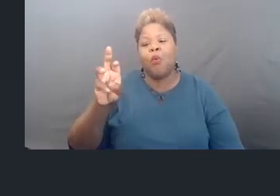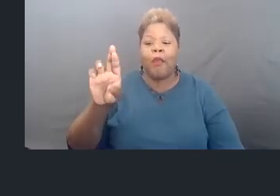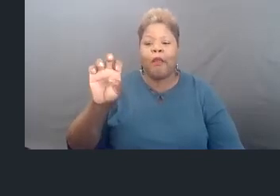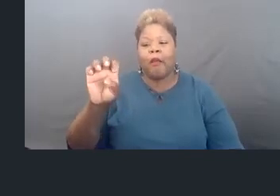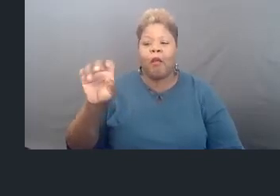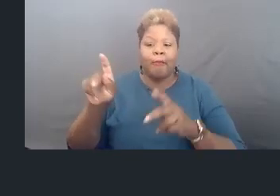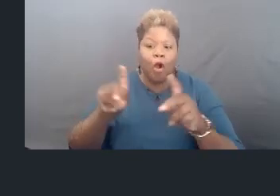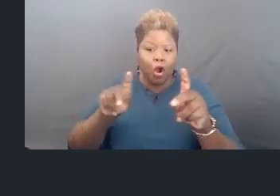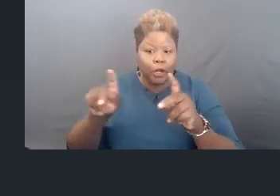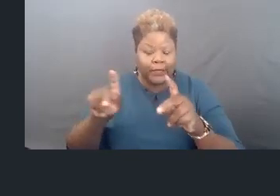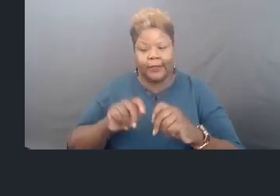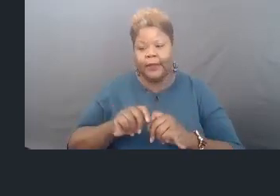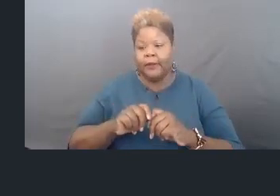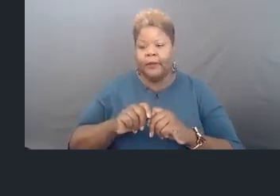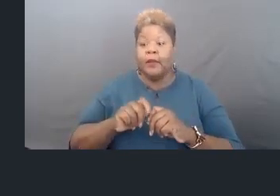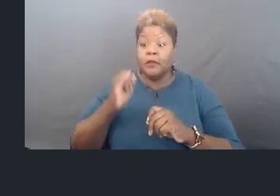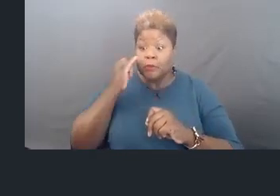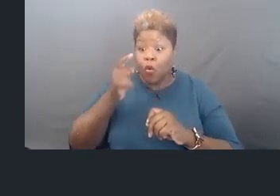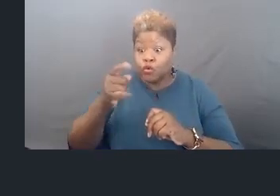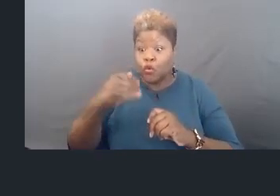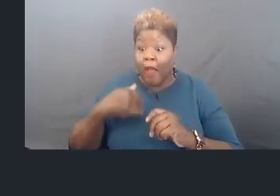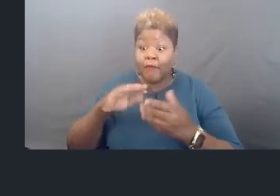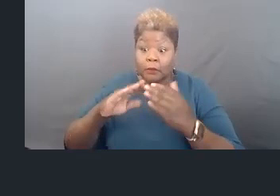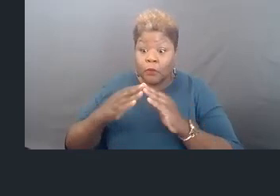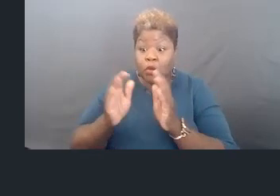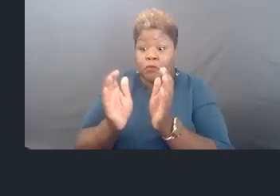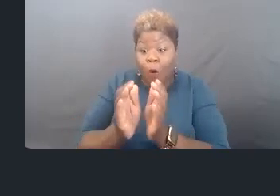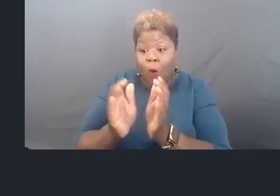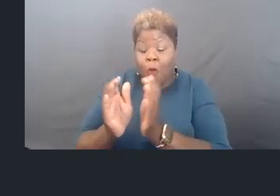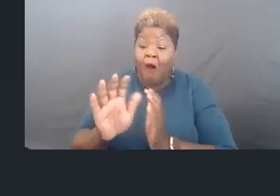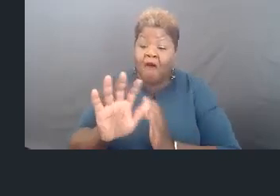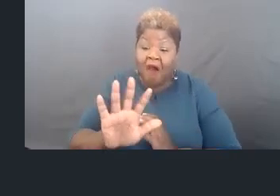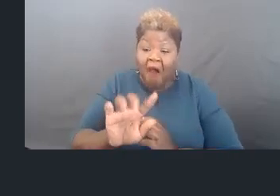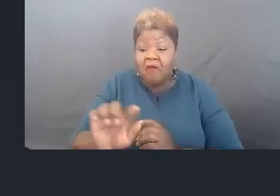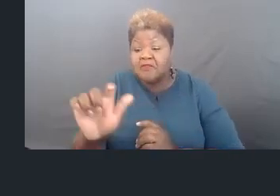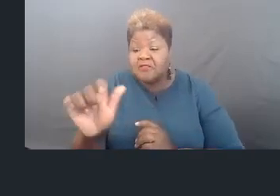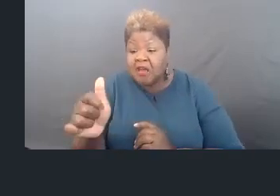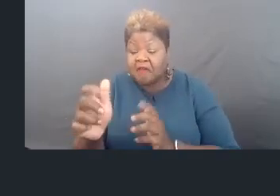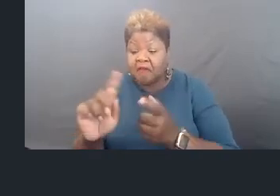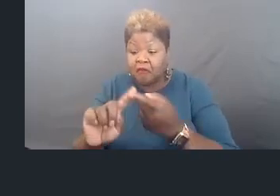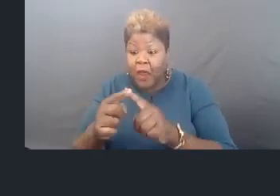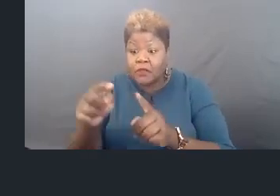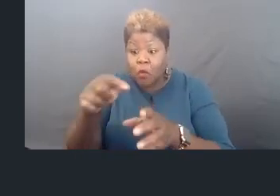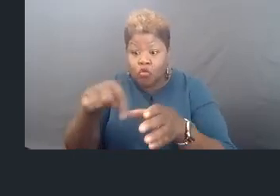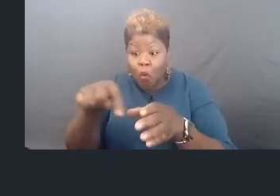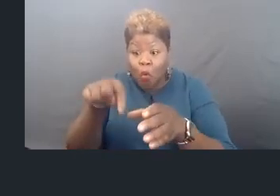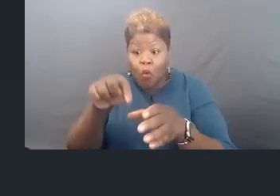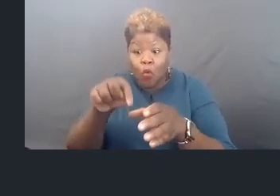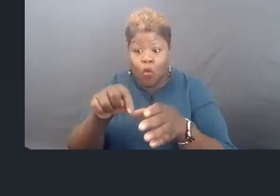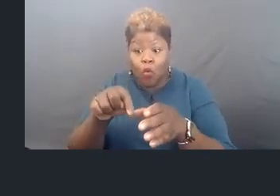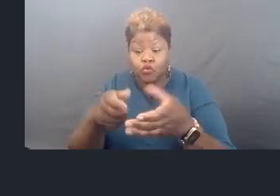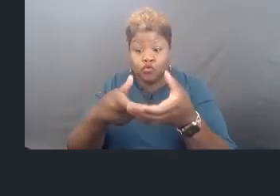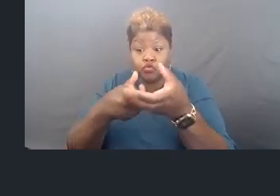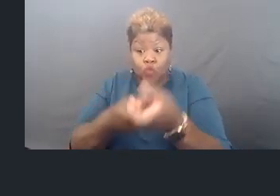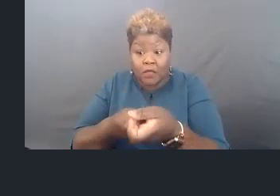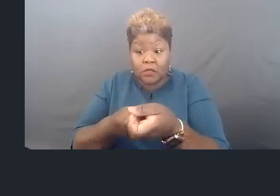someone who has a community where you have like 5 to 10 friends, those 5 to 10 friends may trust you better